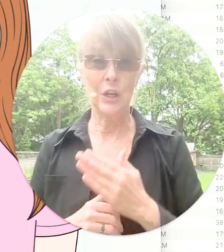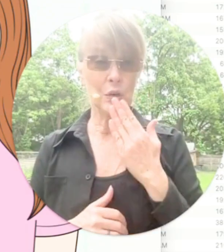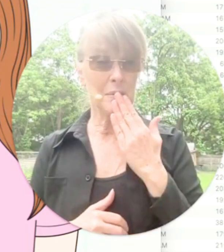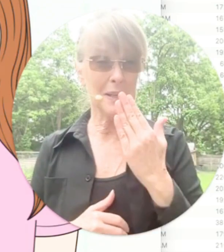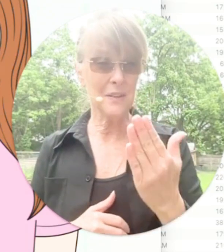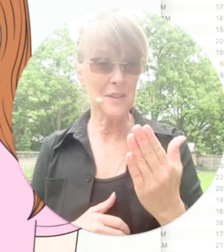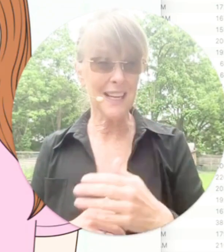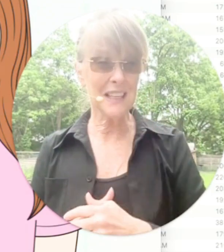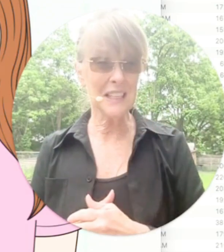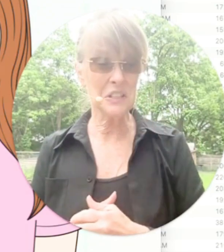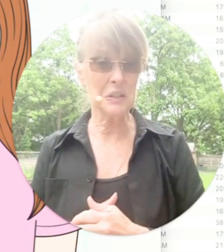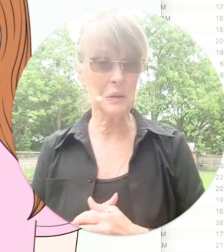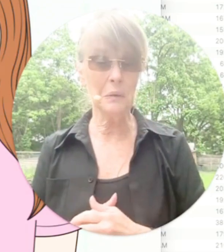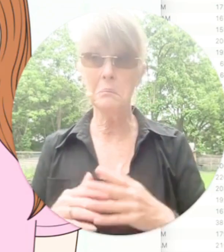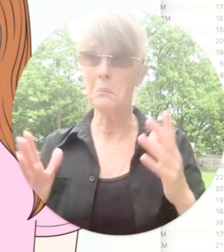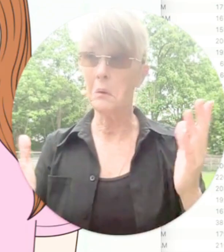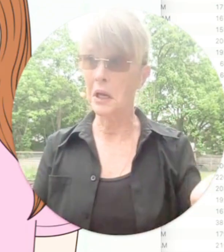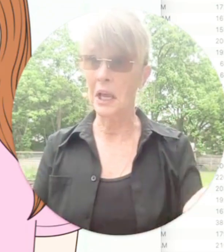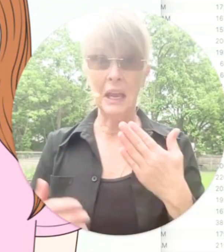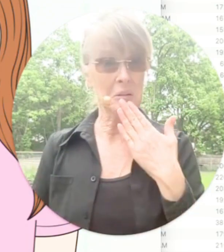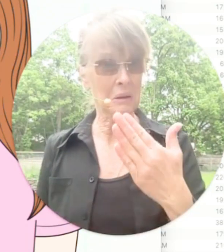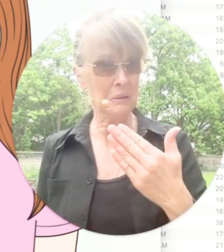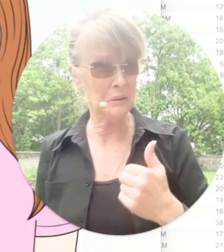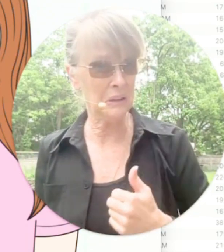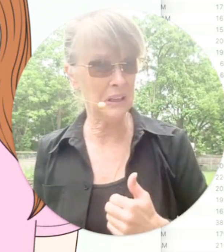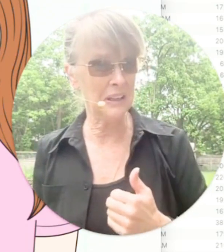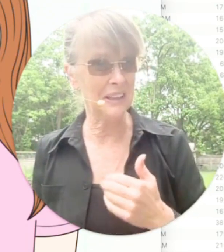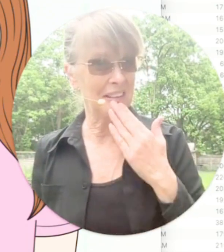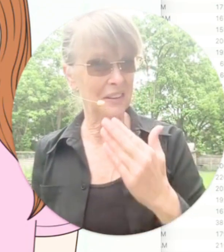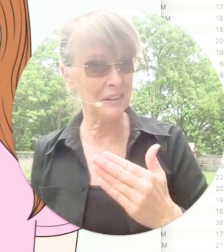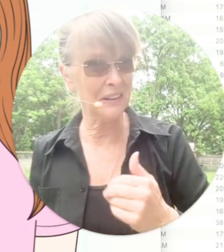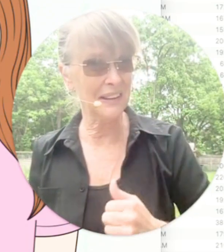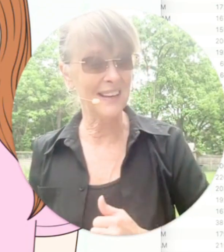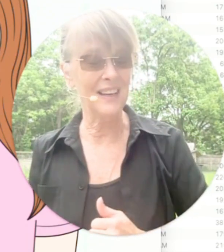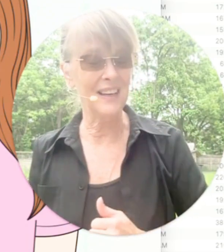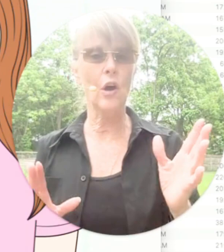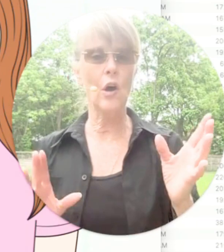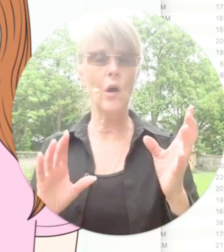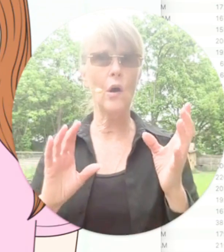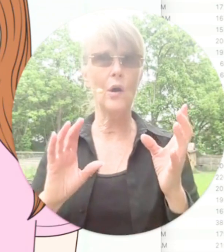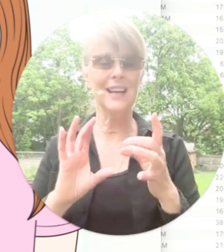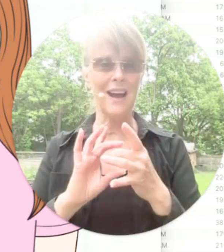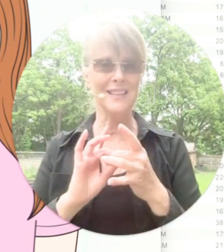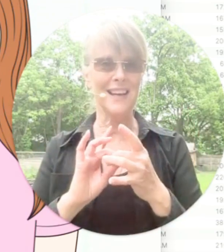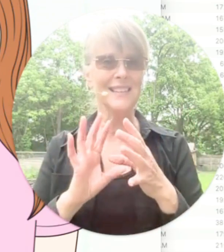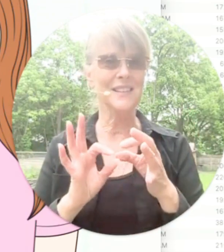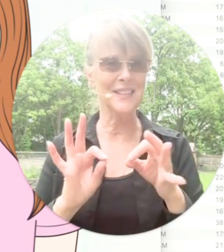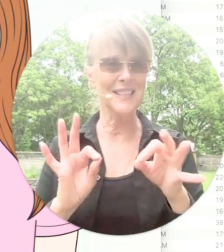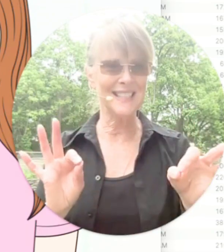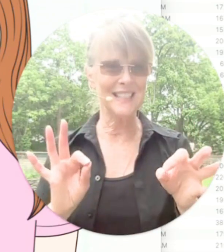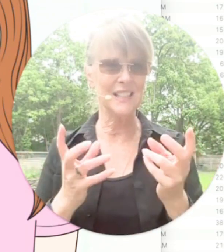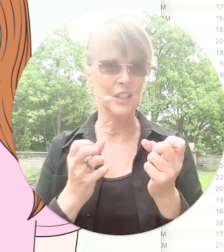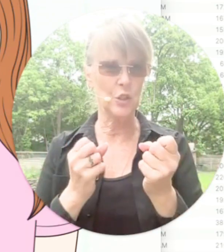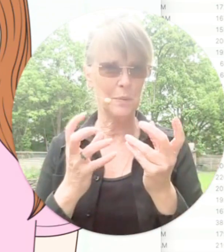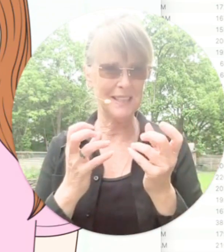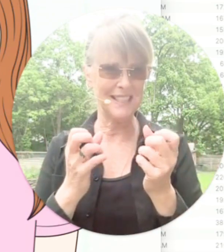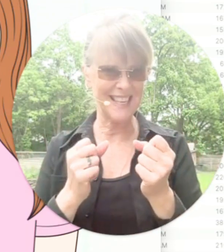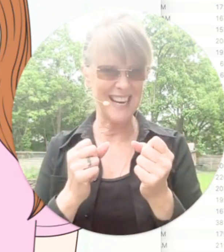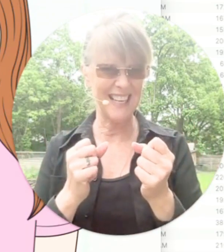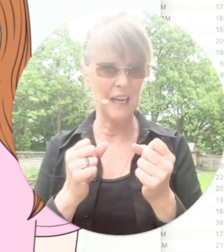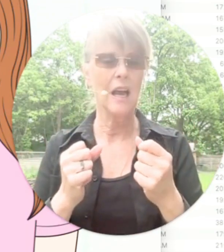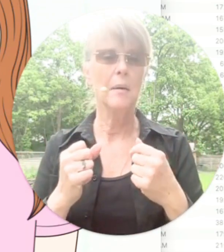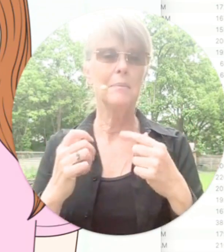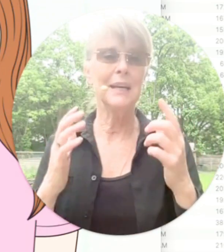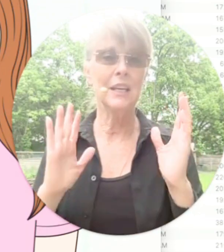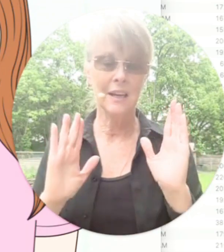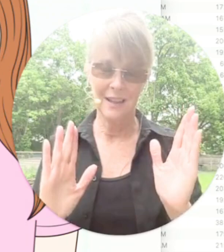Can good be used like this too? It can. Oh, good. Good. It's all in context of the sentence that you would be